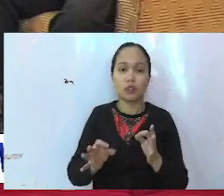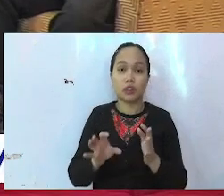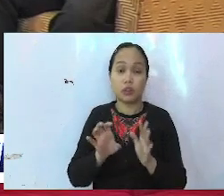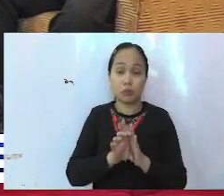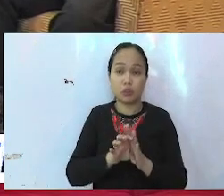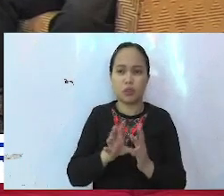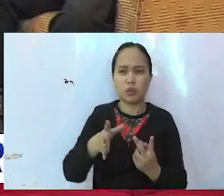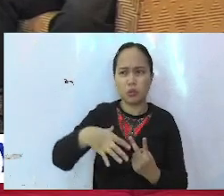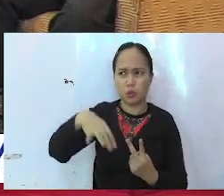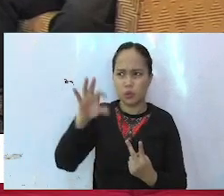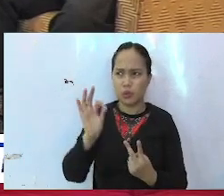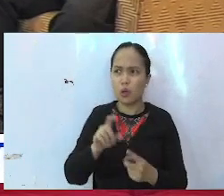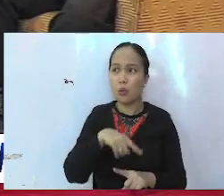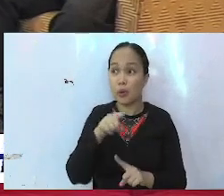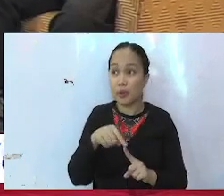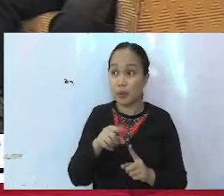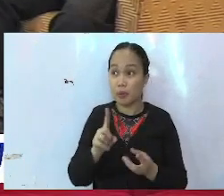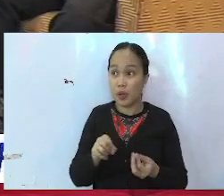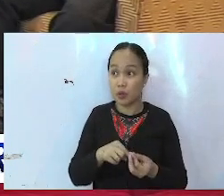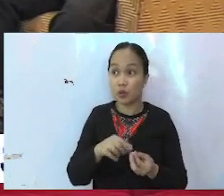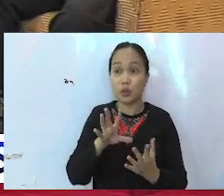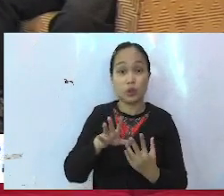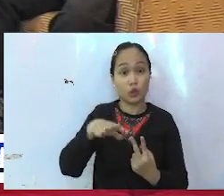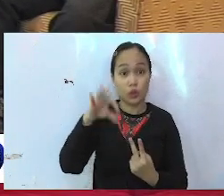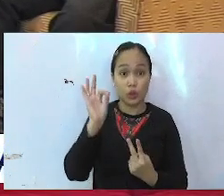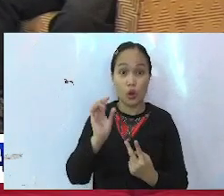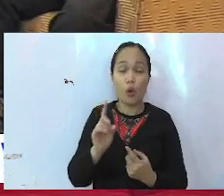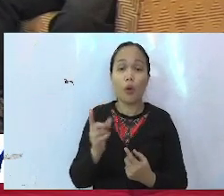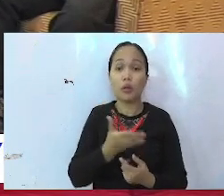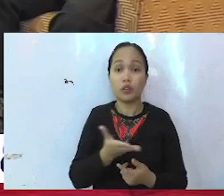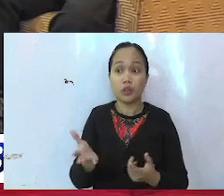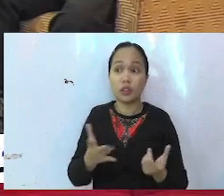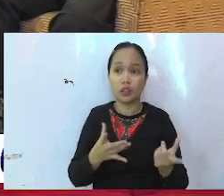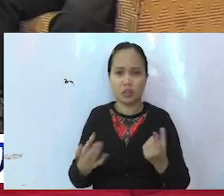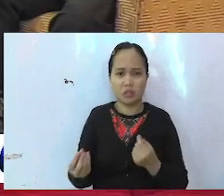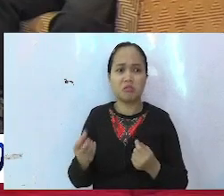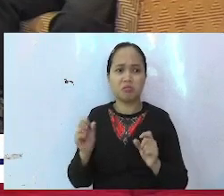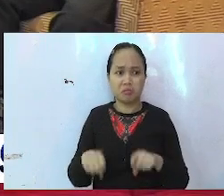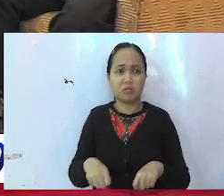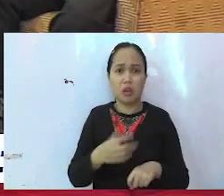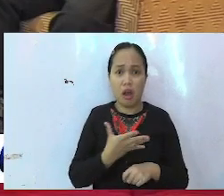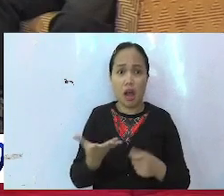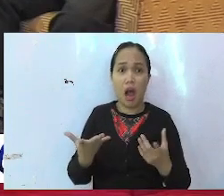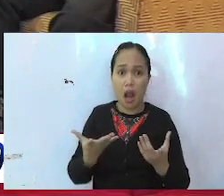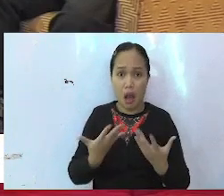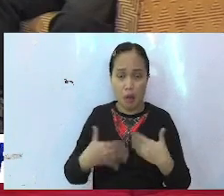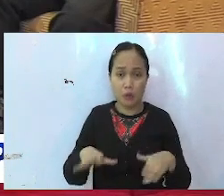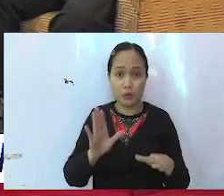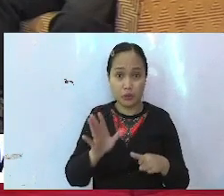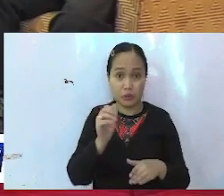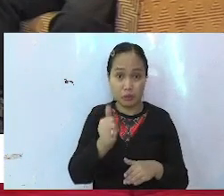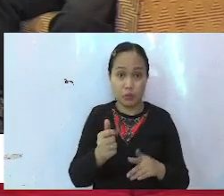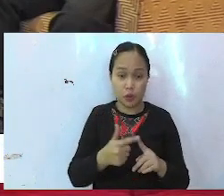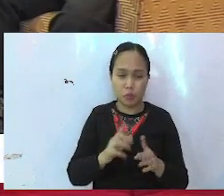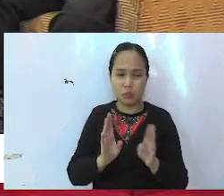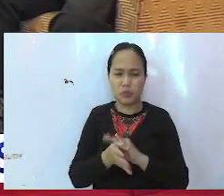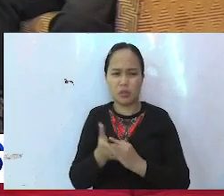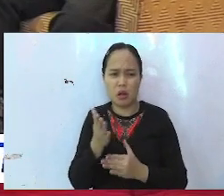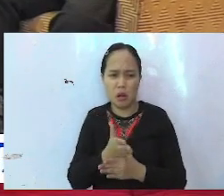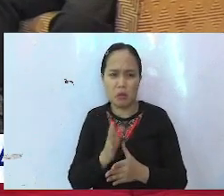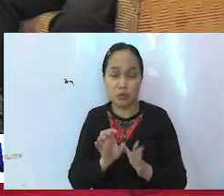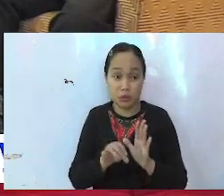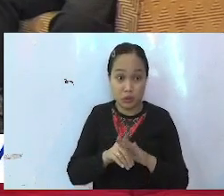choosing, I was telling them that when it comes to choosing on what they're going to do, will they allow themselves to be sidetracked when it comes to life and death